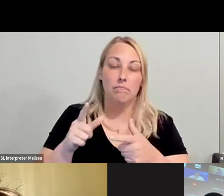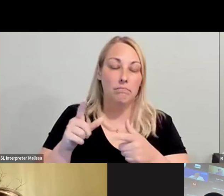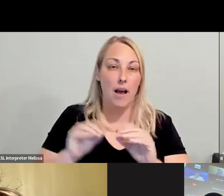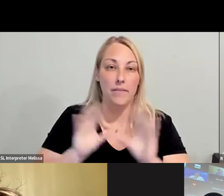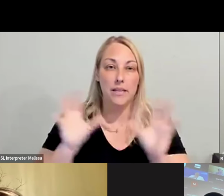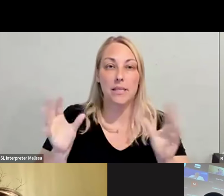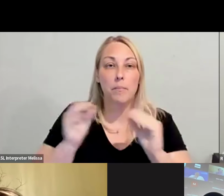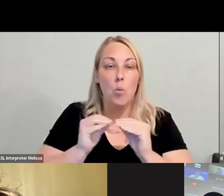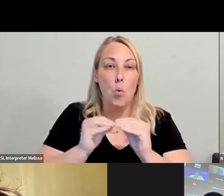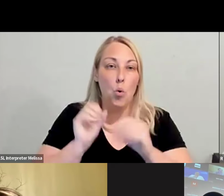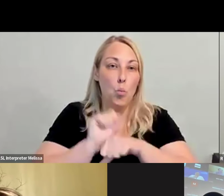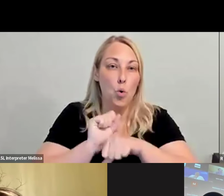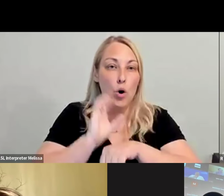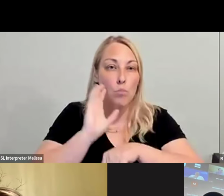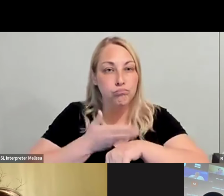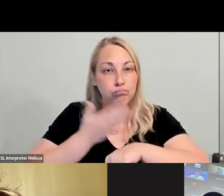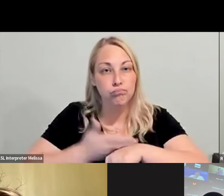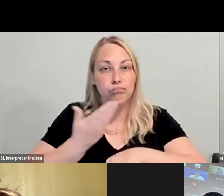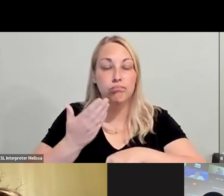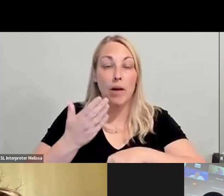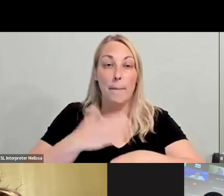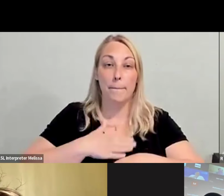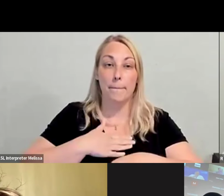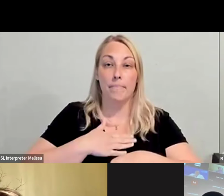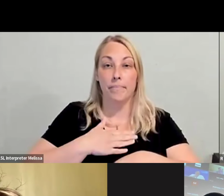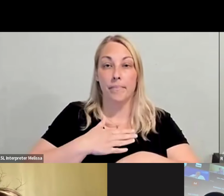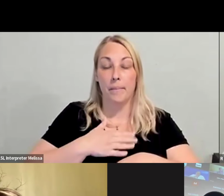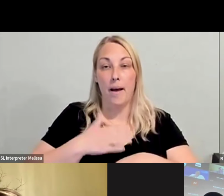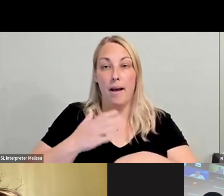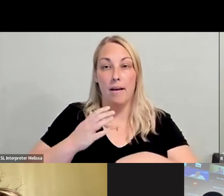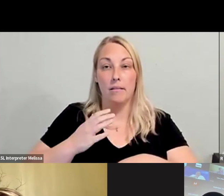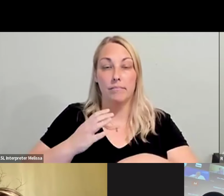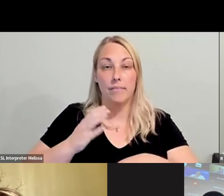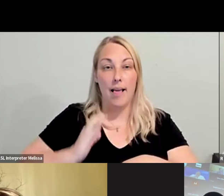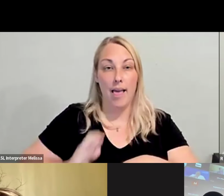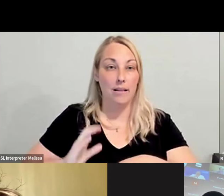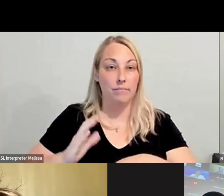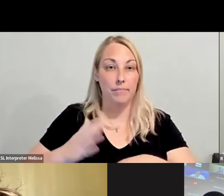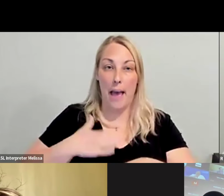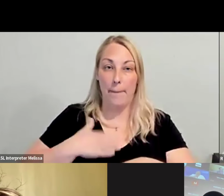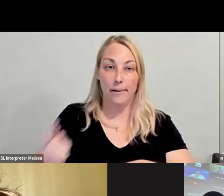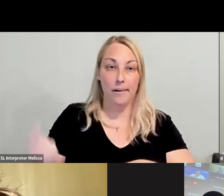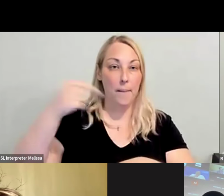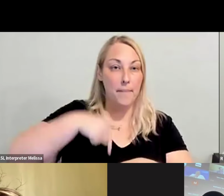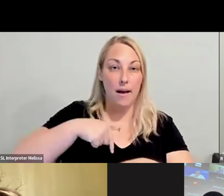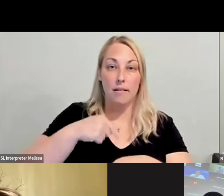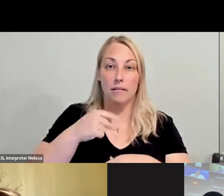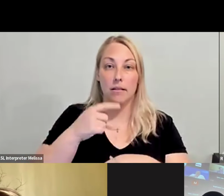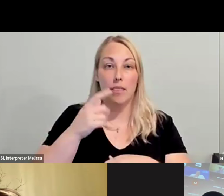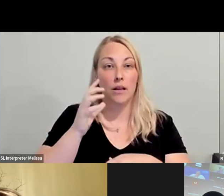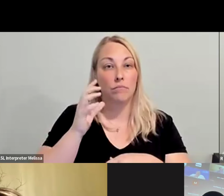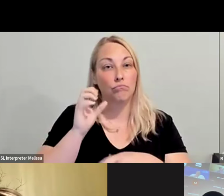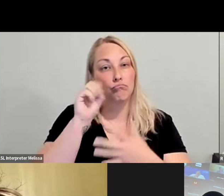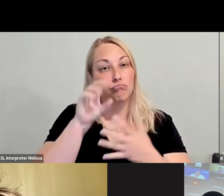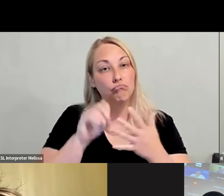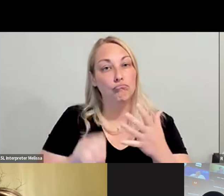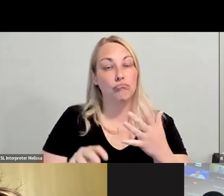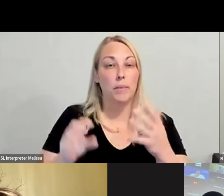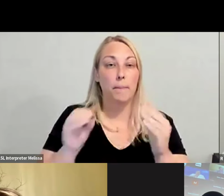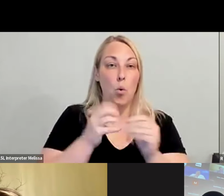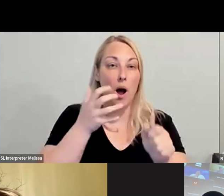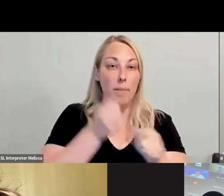done. My client would be happy to come back, obviously, to the ANC and provide updates later on, but we do have a